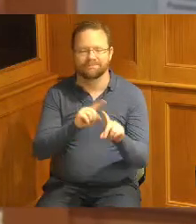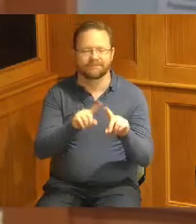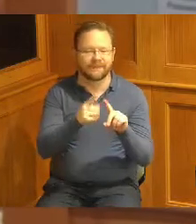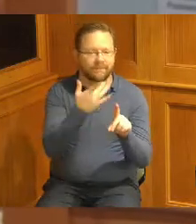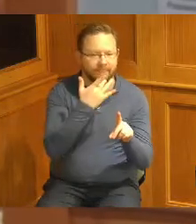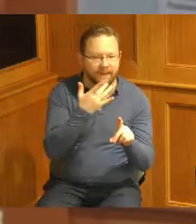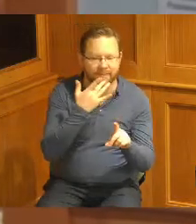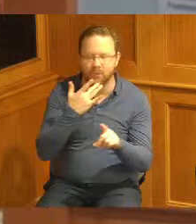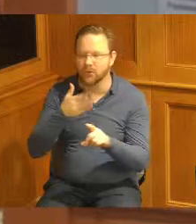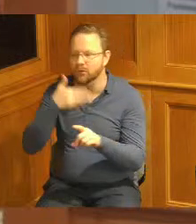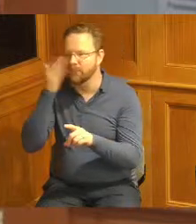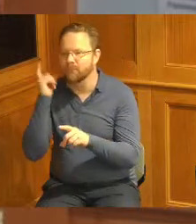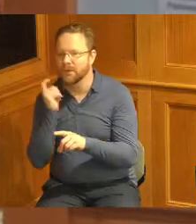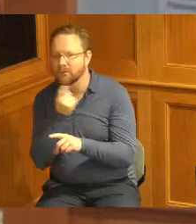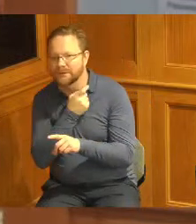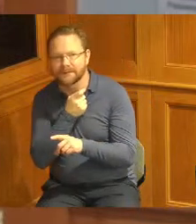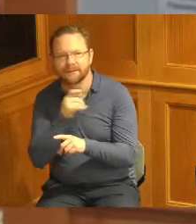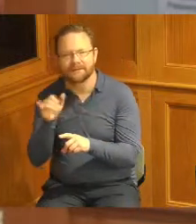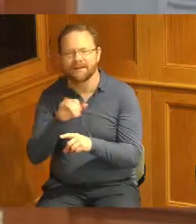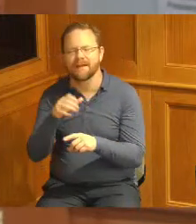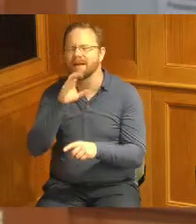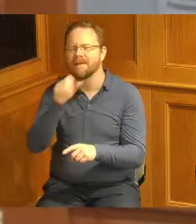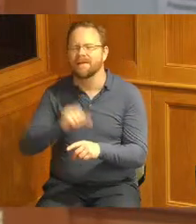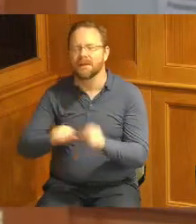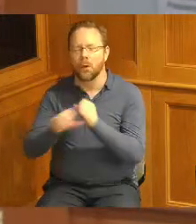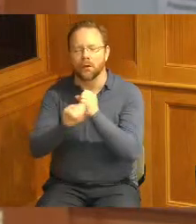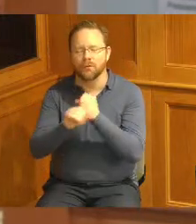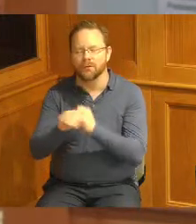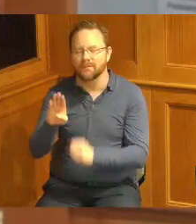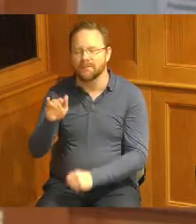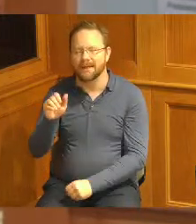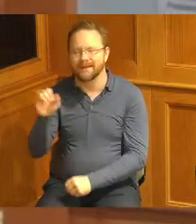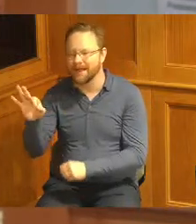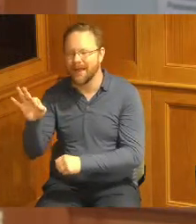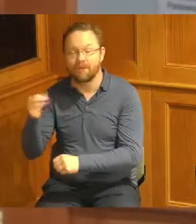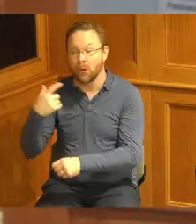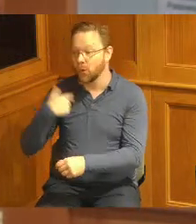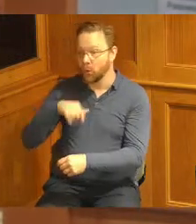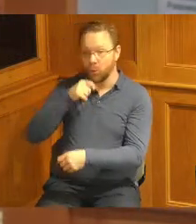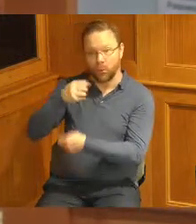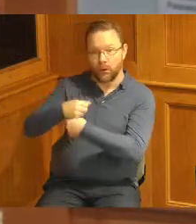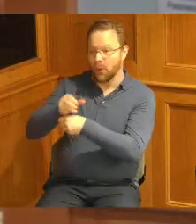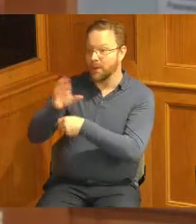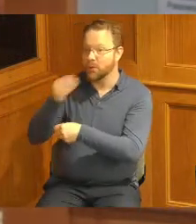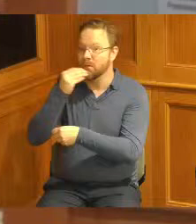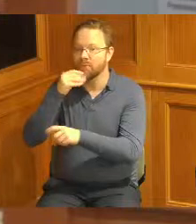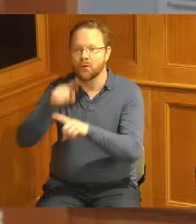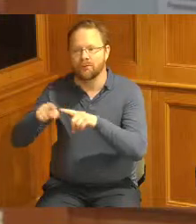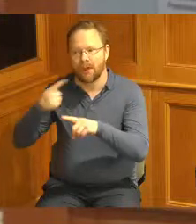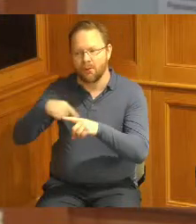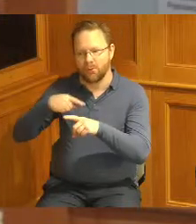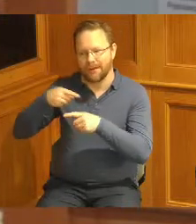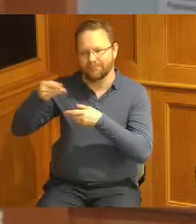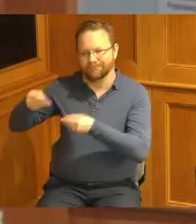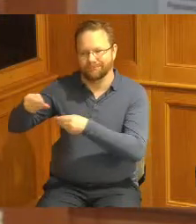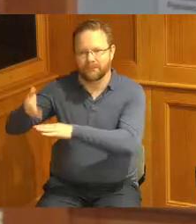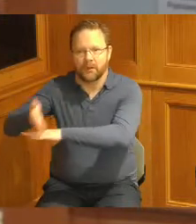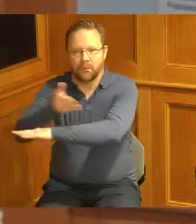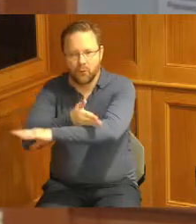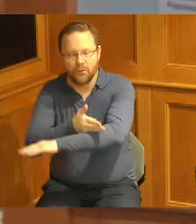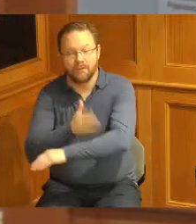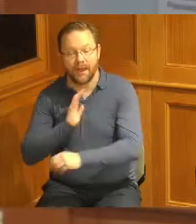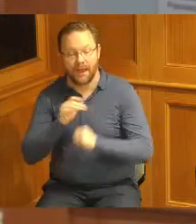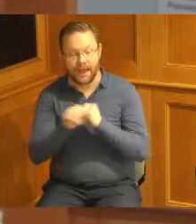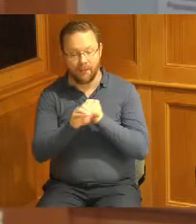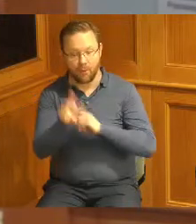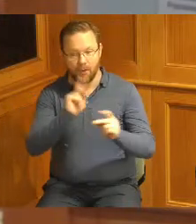we're like the old BASF commercials. We don't make what you eat, we make it better. Our marketing people have done a study, and